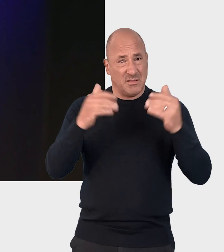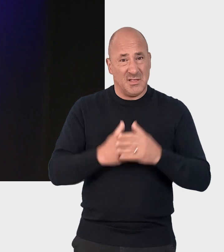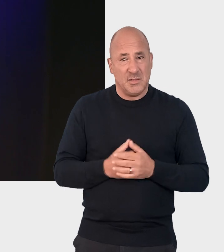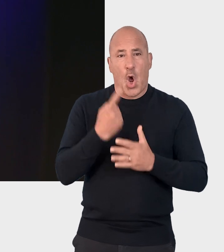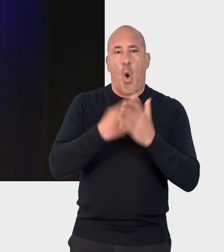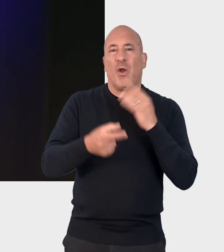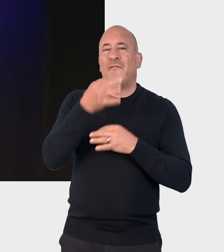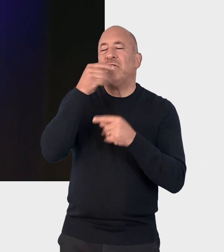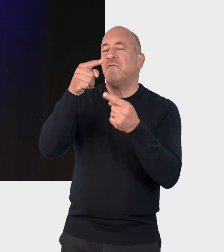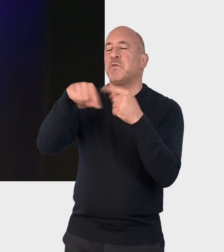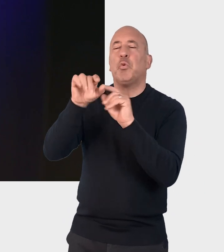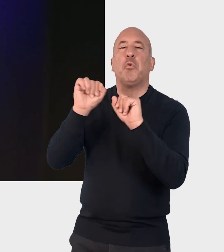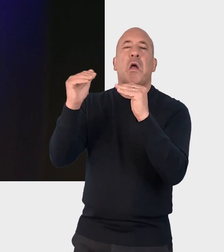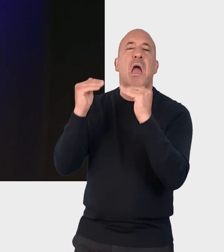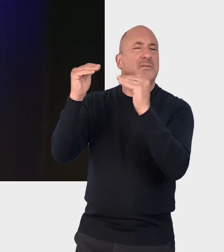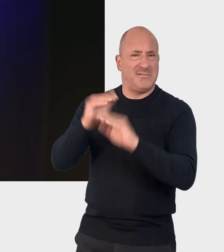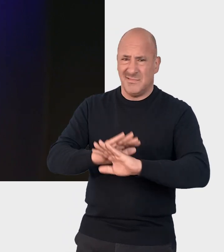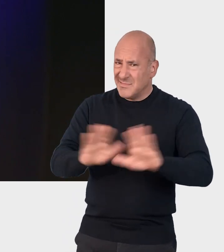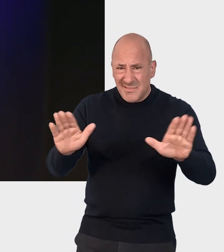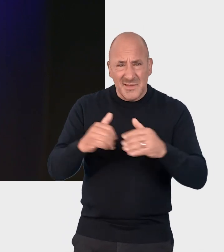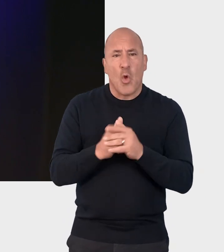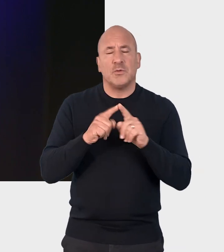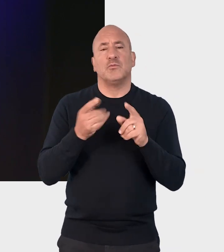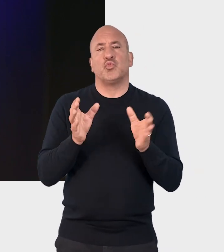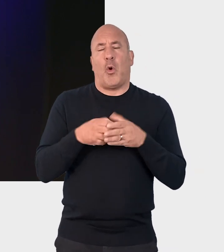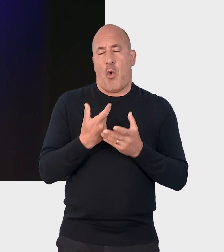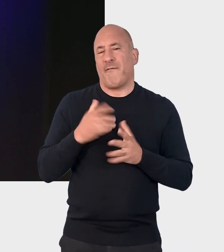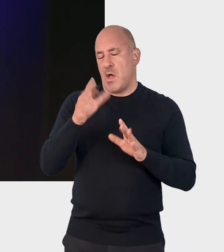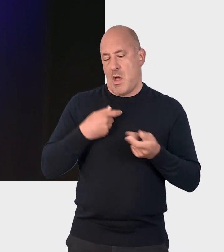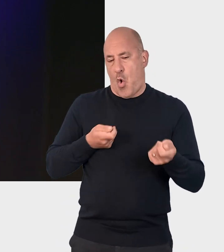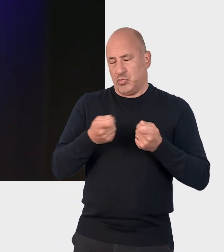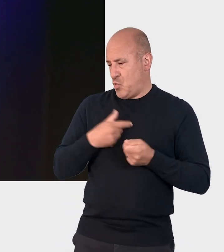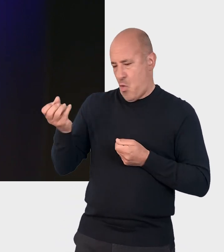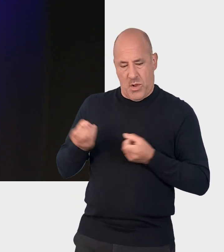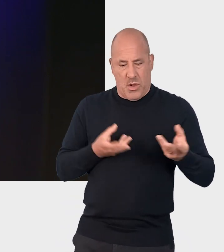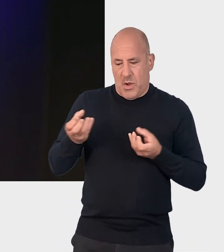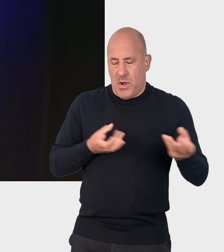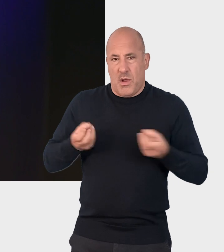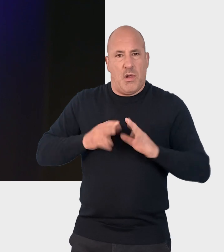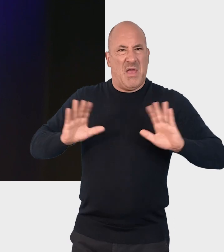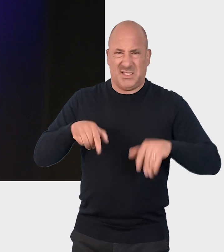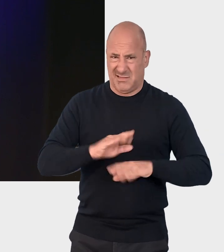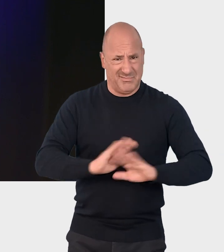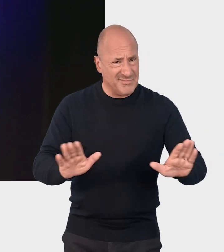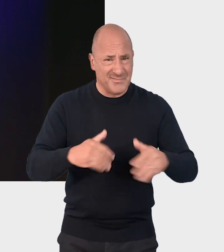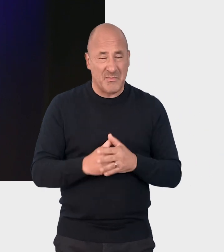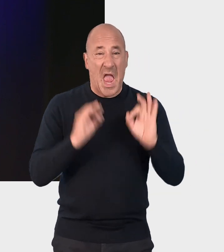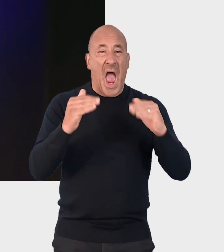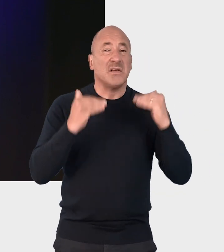creativity. It's not the preserve of a chosen few, and nor is it defined by a small group of